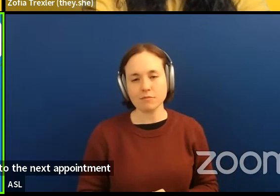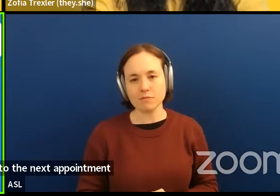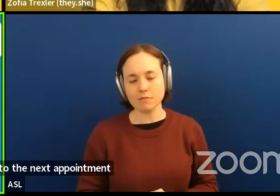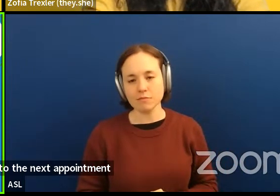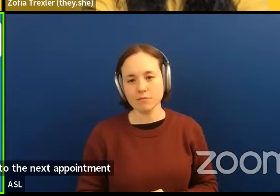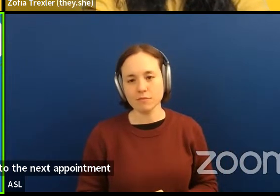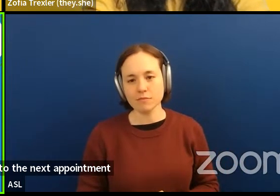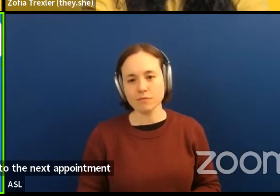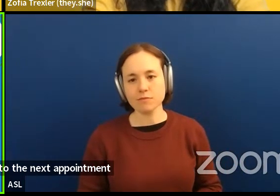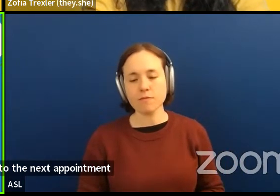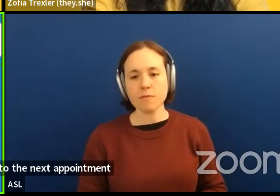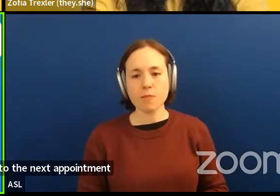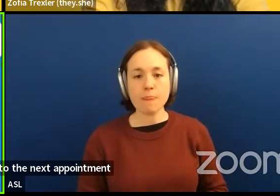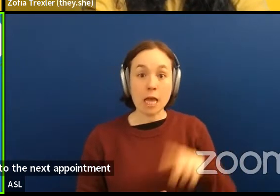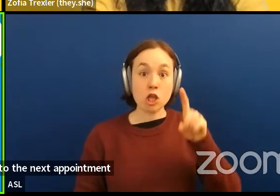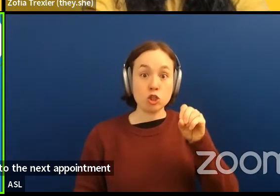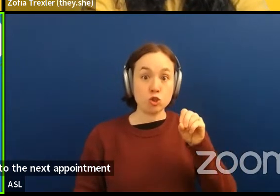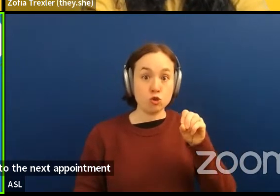Do network.